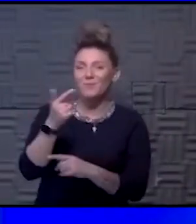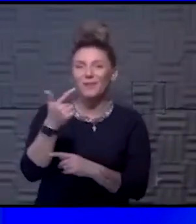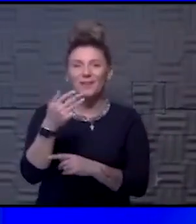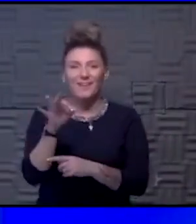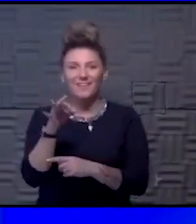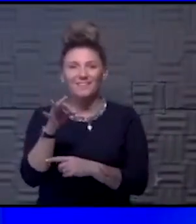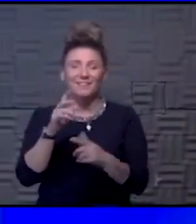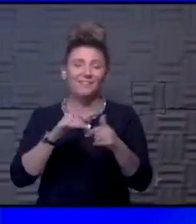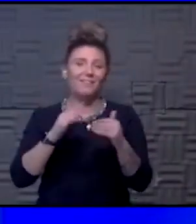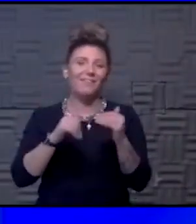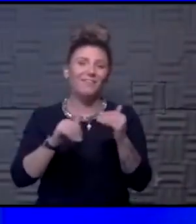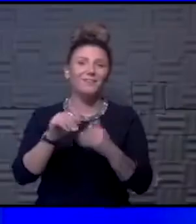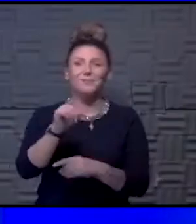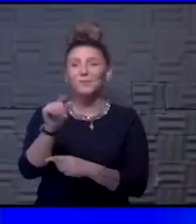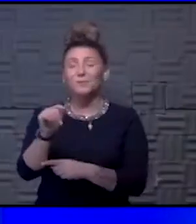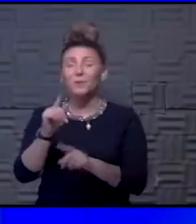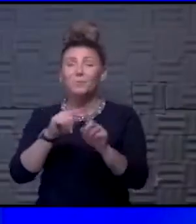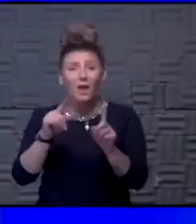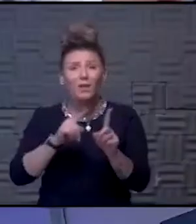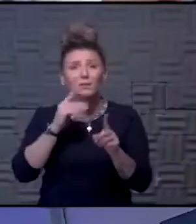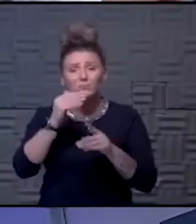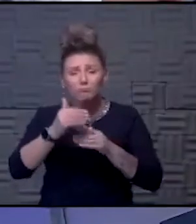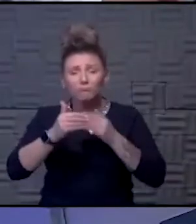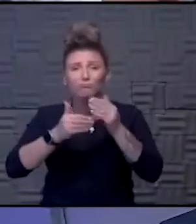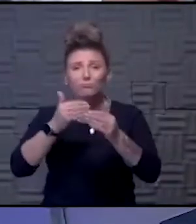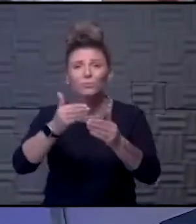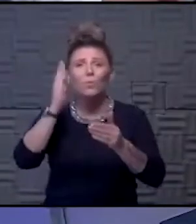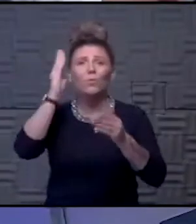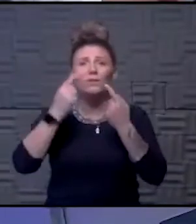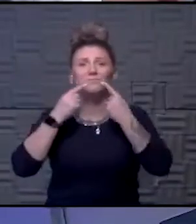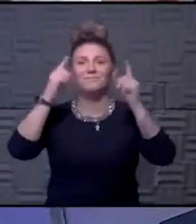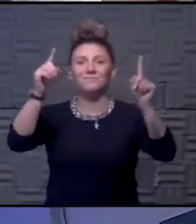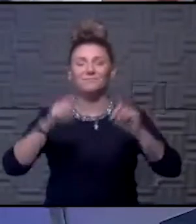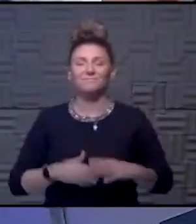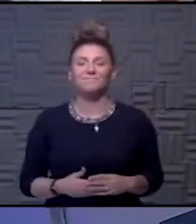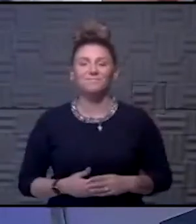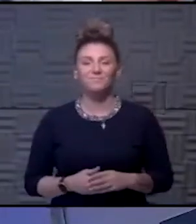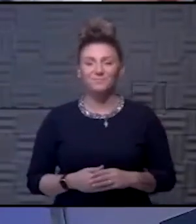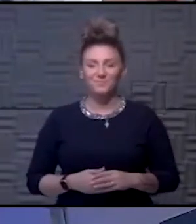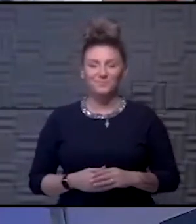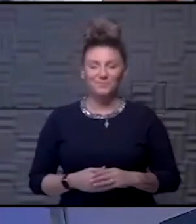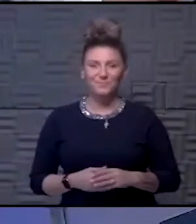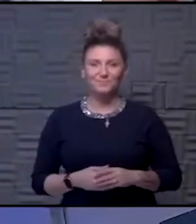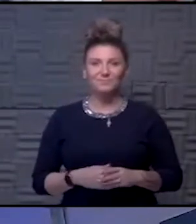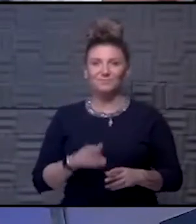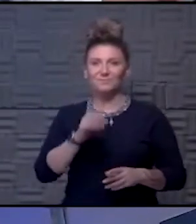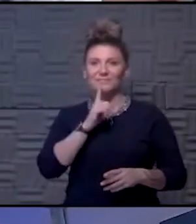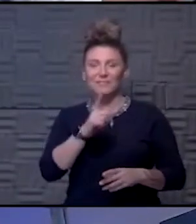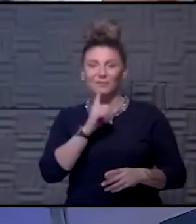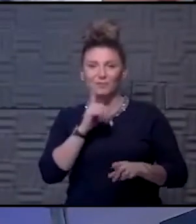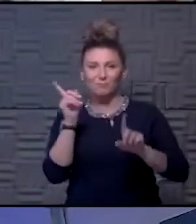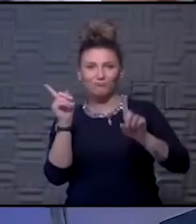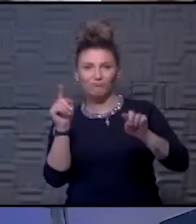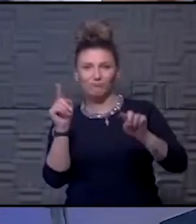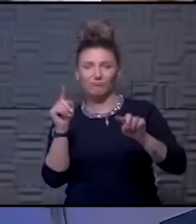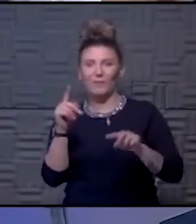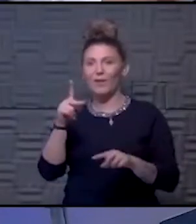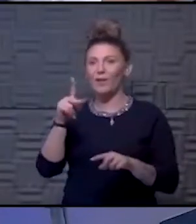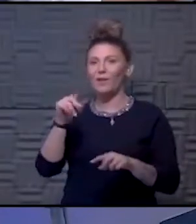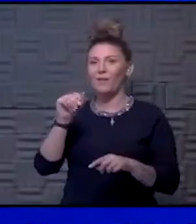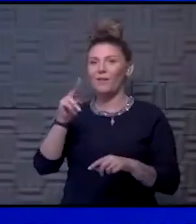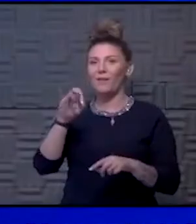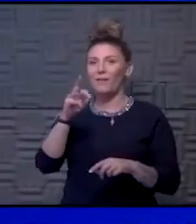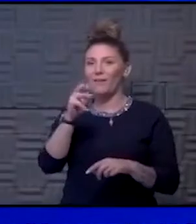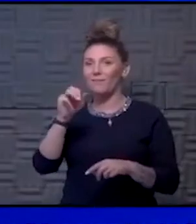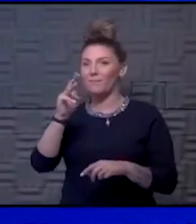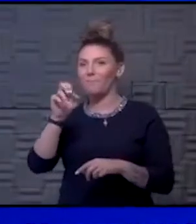steps, but we are getting there. I was actually at Kaufman earlier this week,